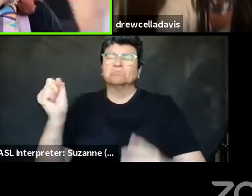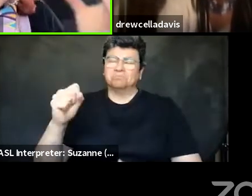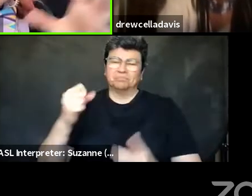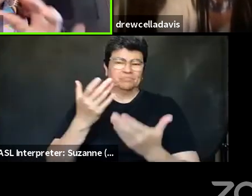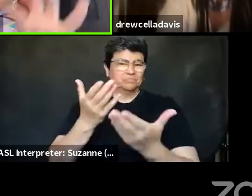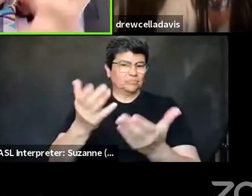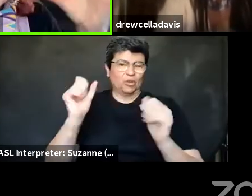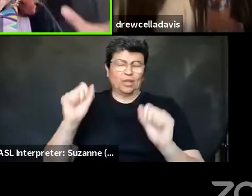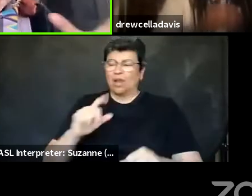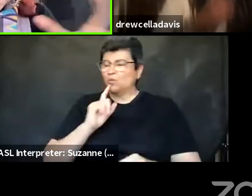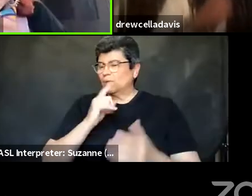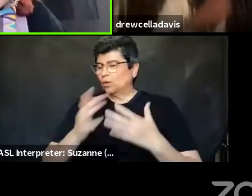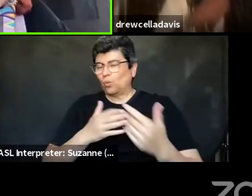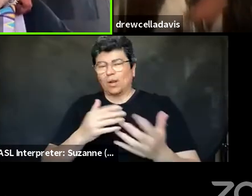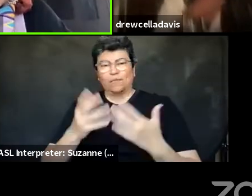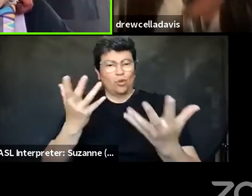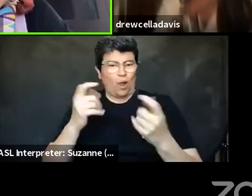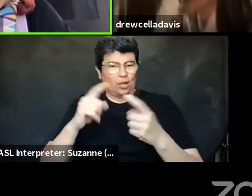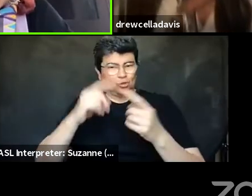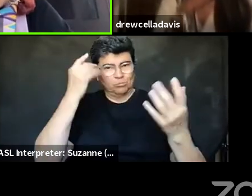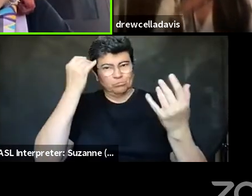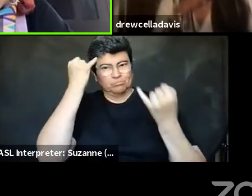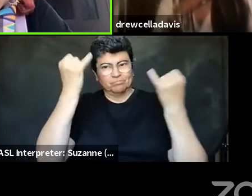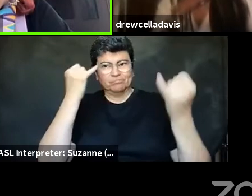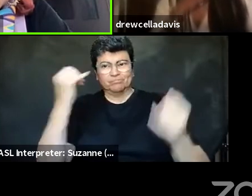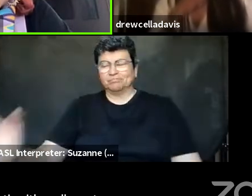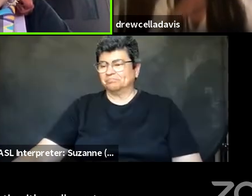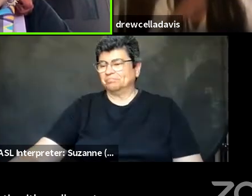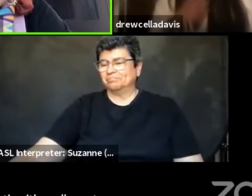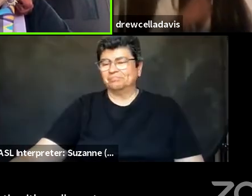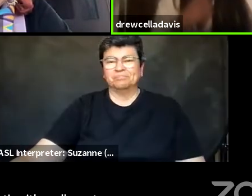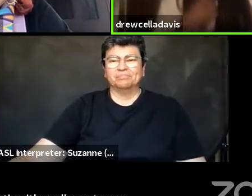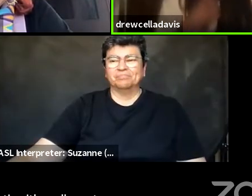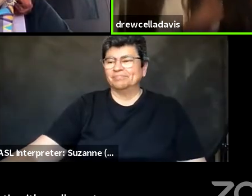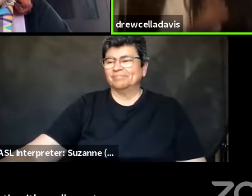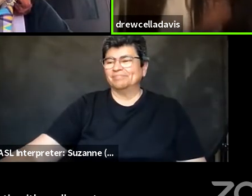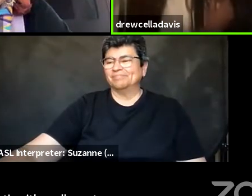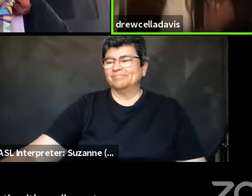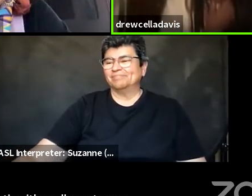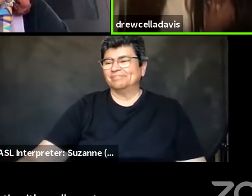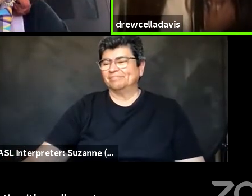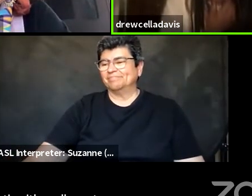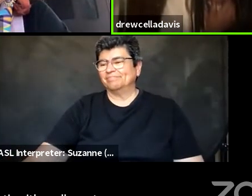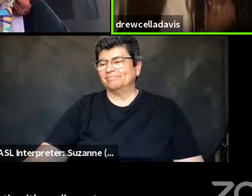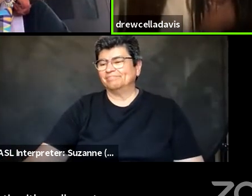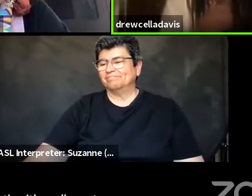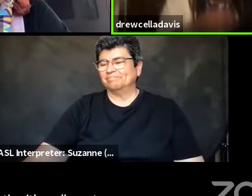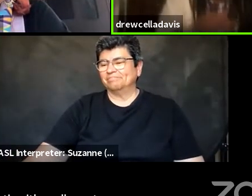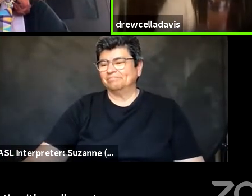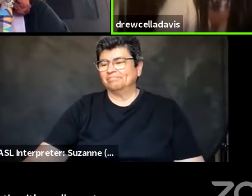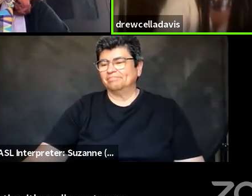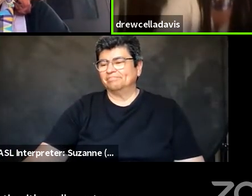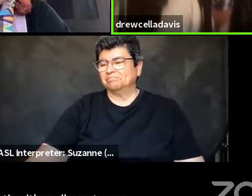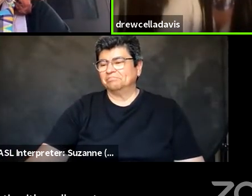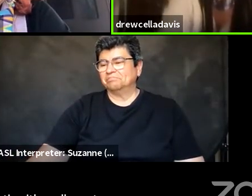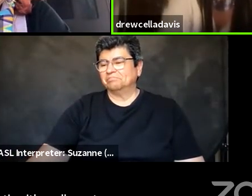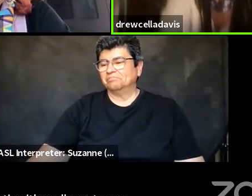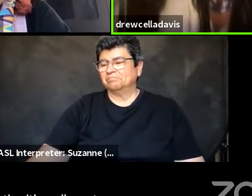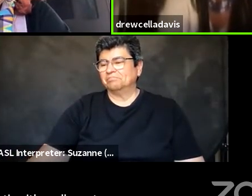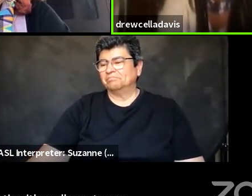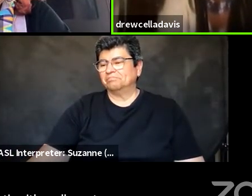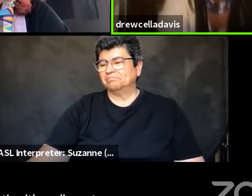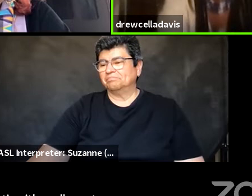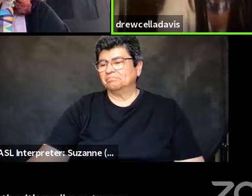can really, however you wanna take that question, it's really up to you. I think, so I